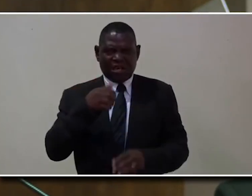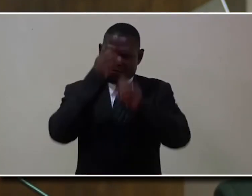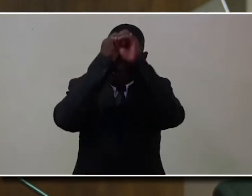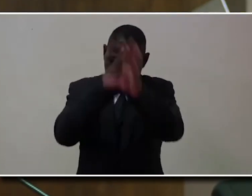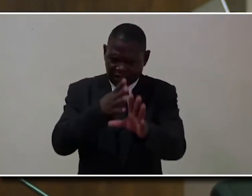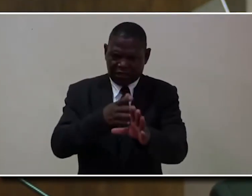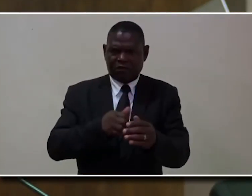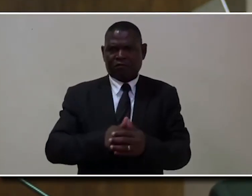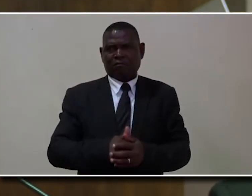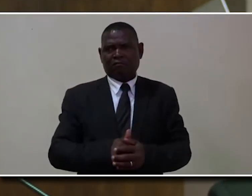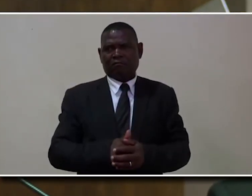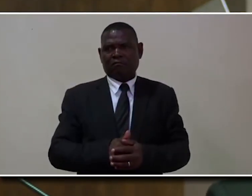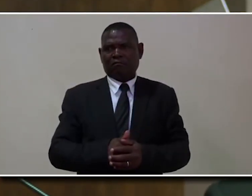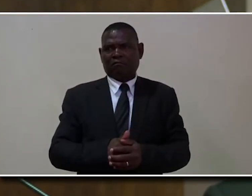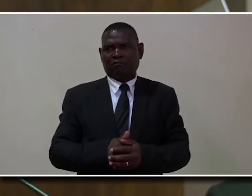And